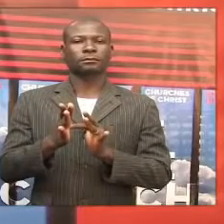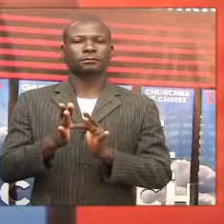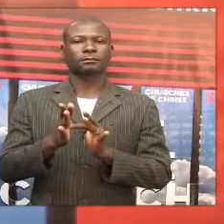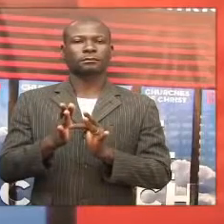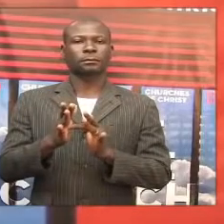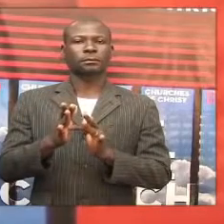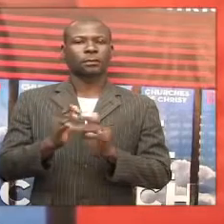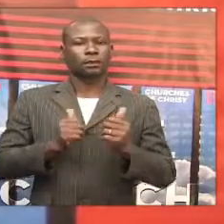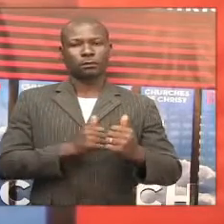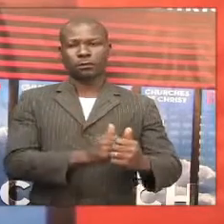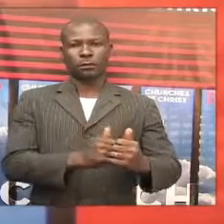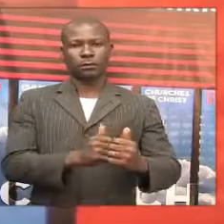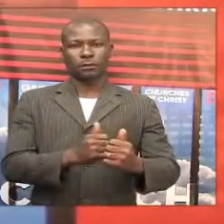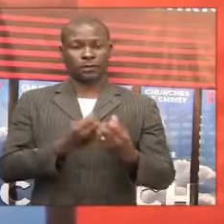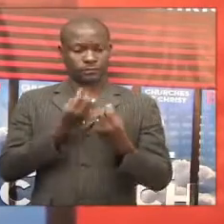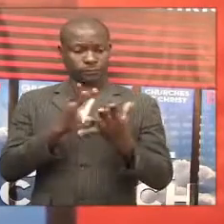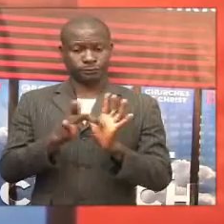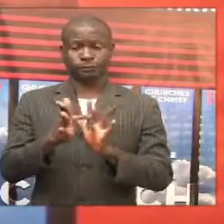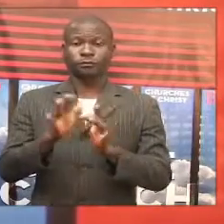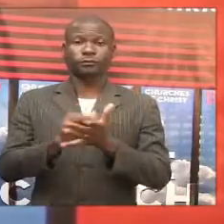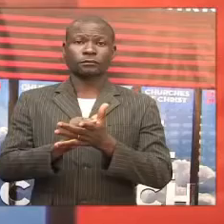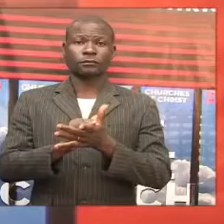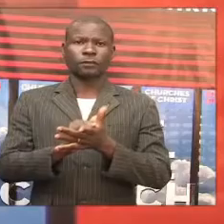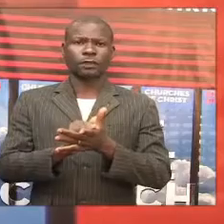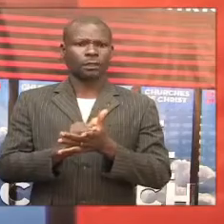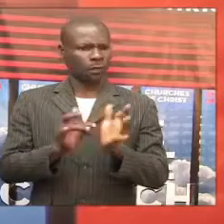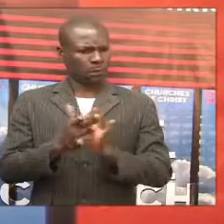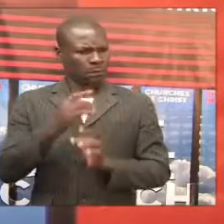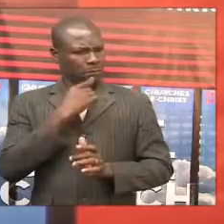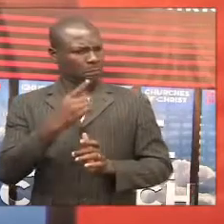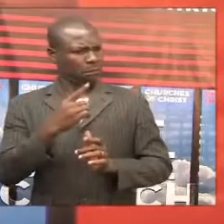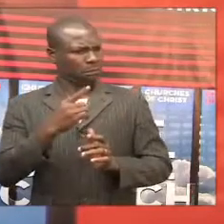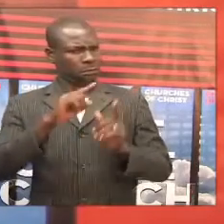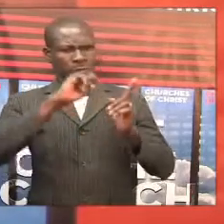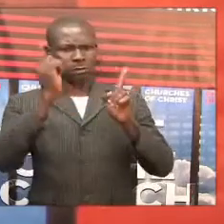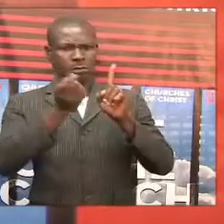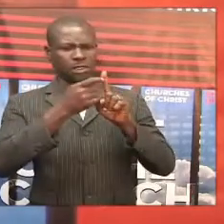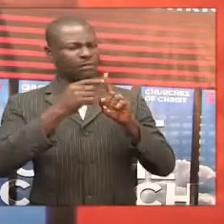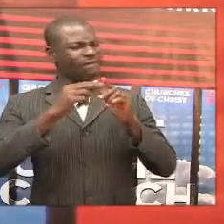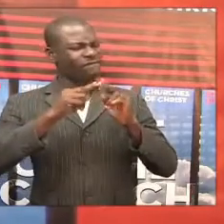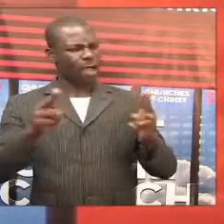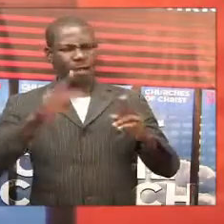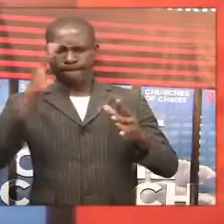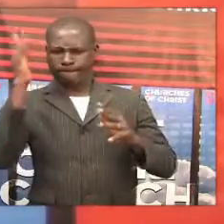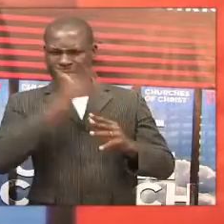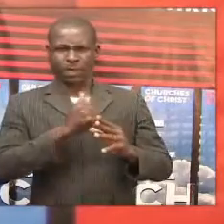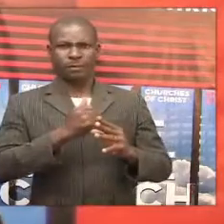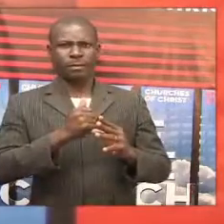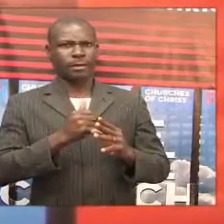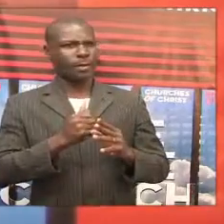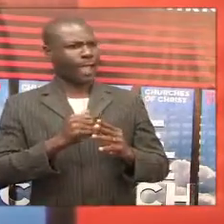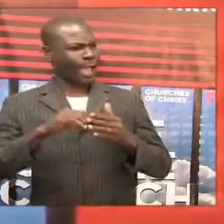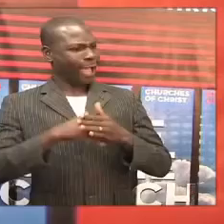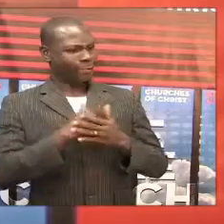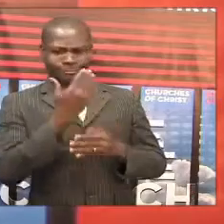Nesia fono e kachsa ne se. Erade she asori den. Efe papa. She e niema ye di